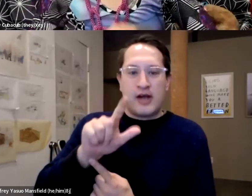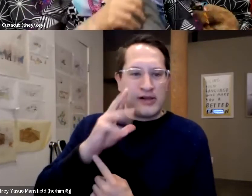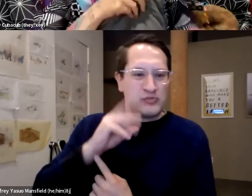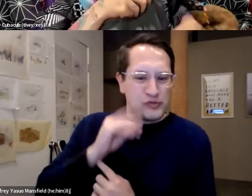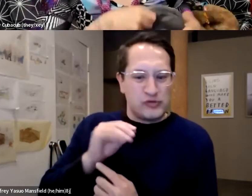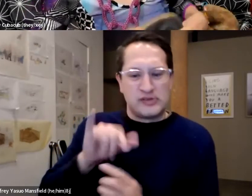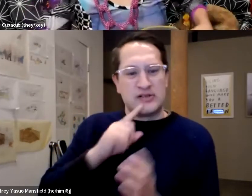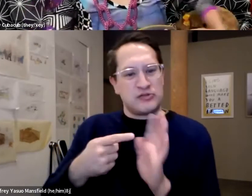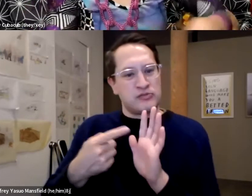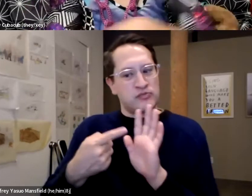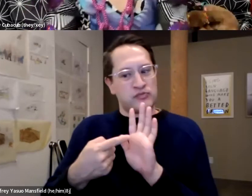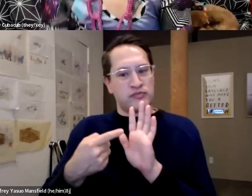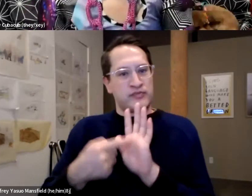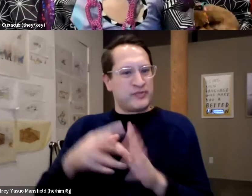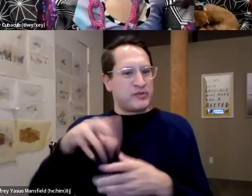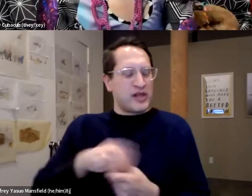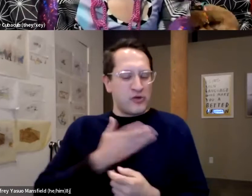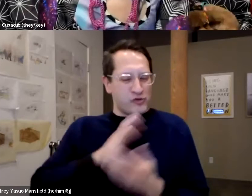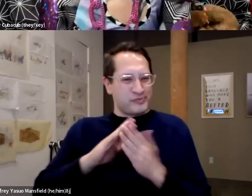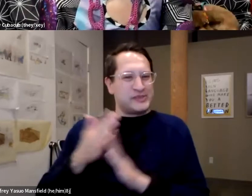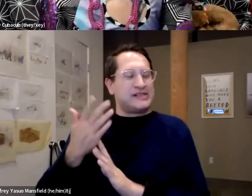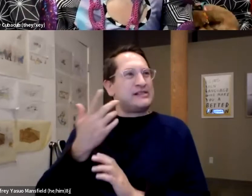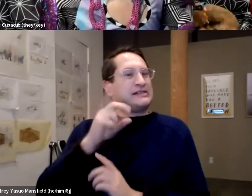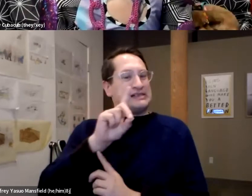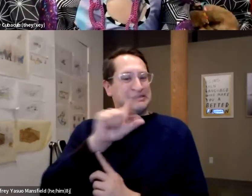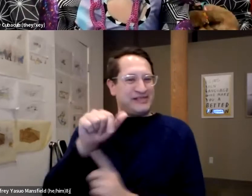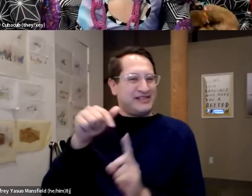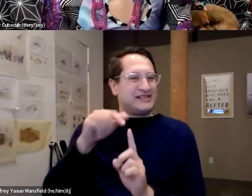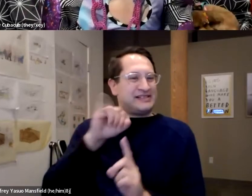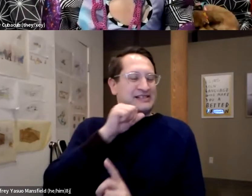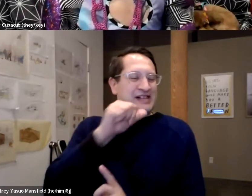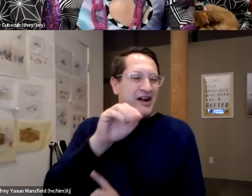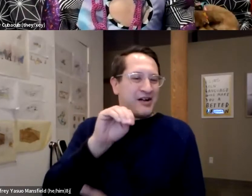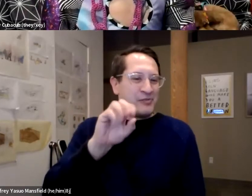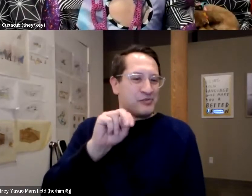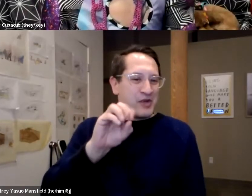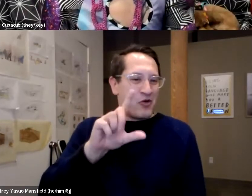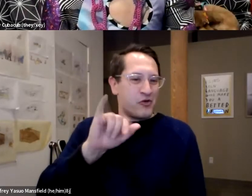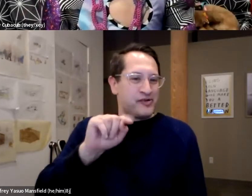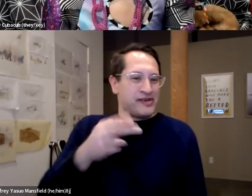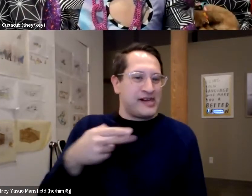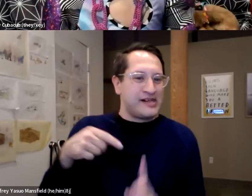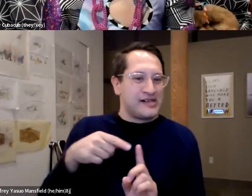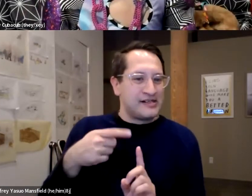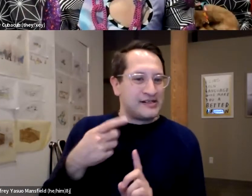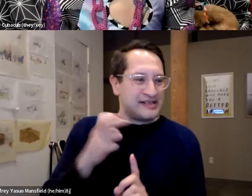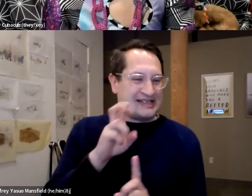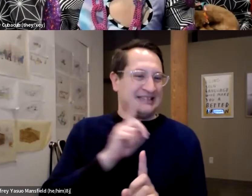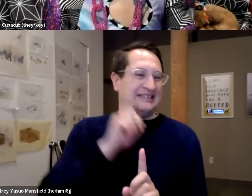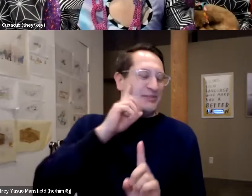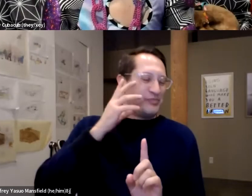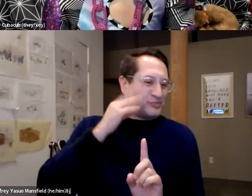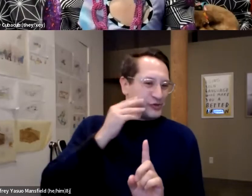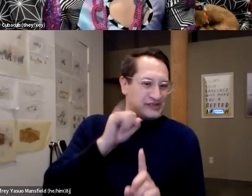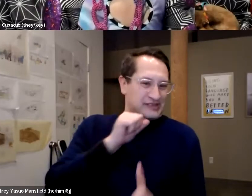intersectionality experiences that are represented within our communities, within the disabled community. You know, it's not